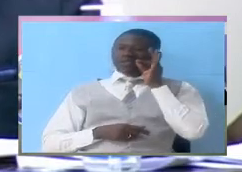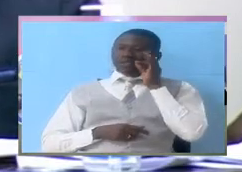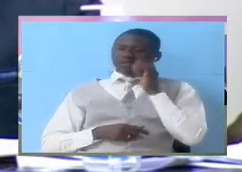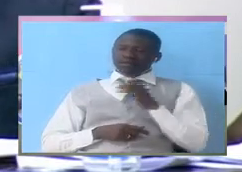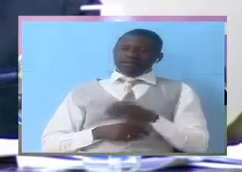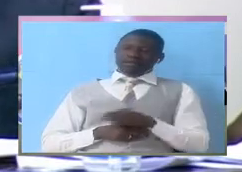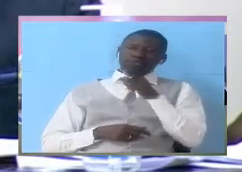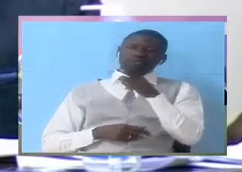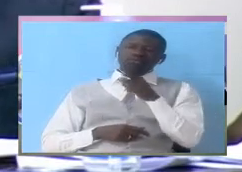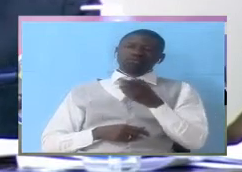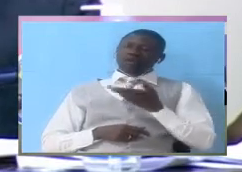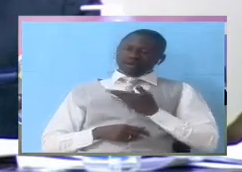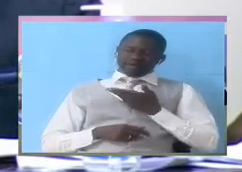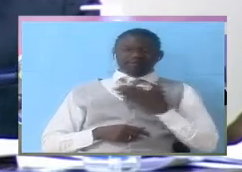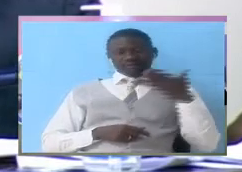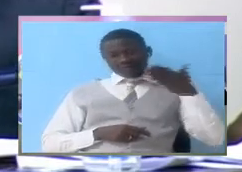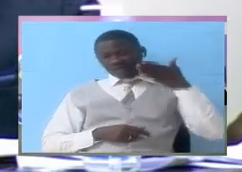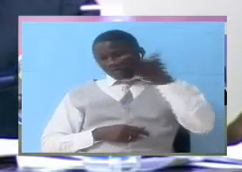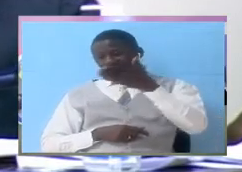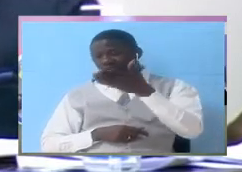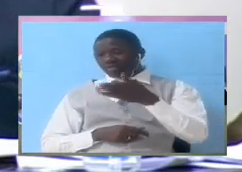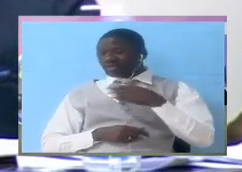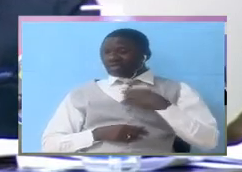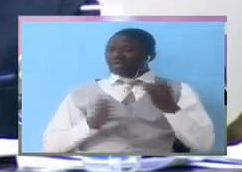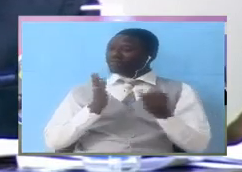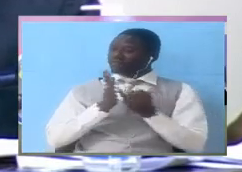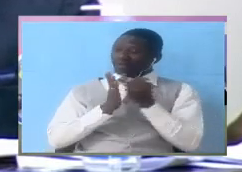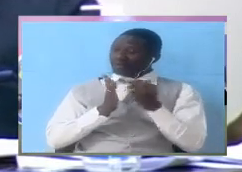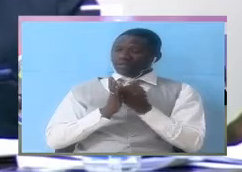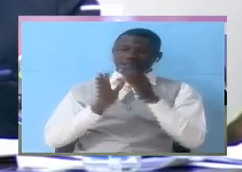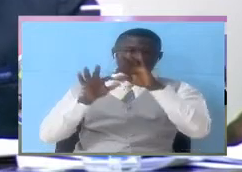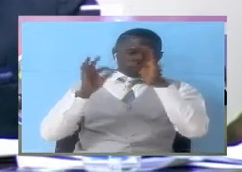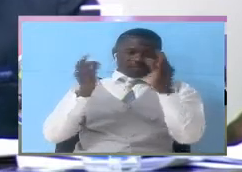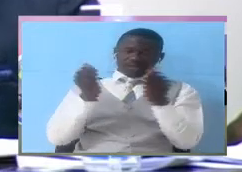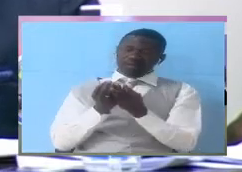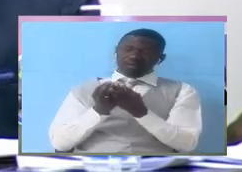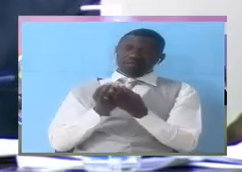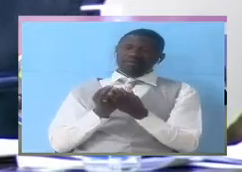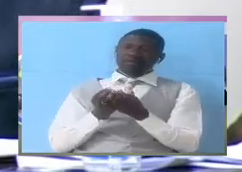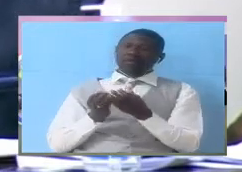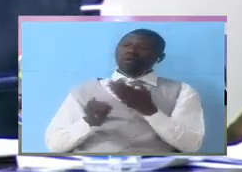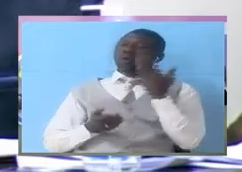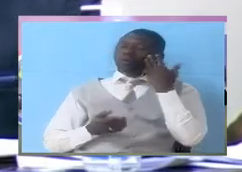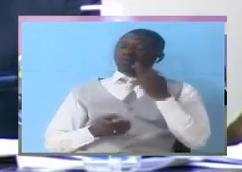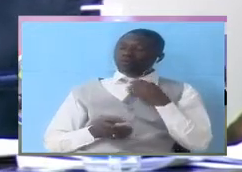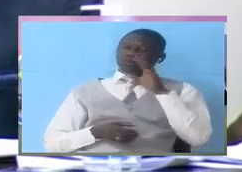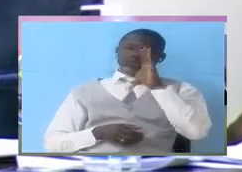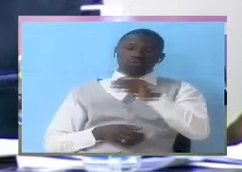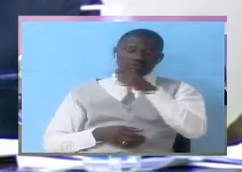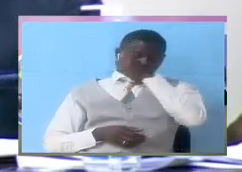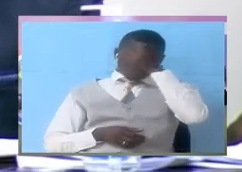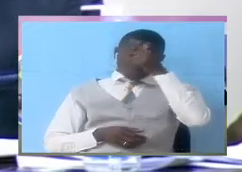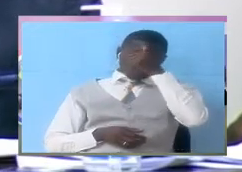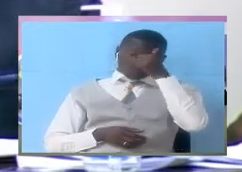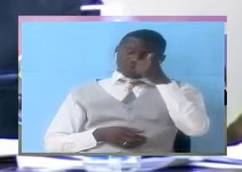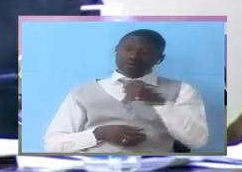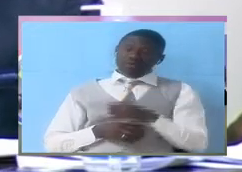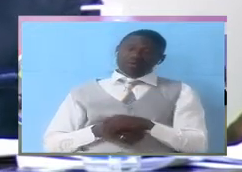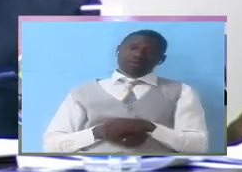You have visited the panel when it was doing its work at